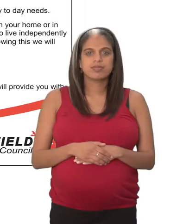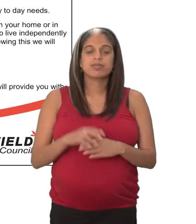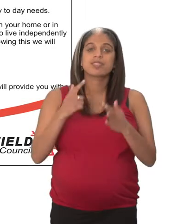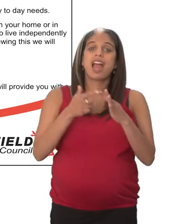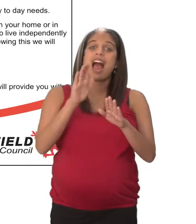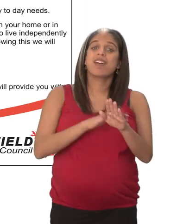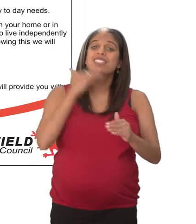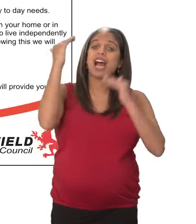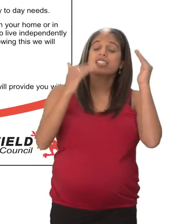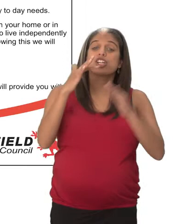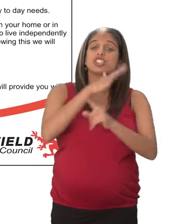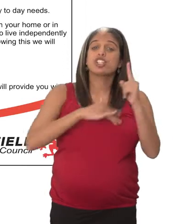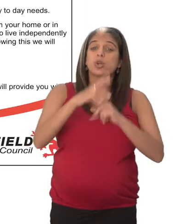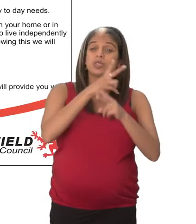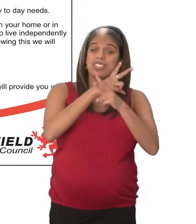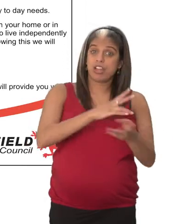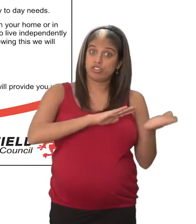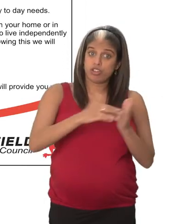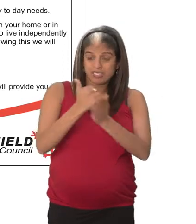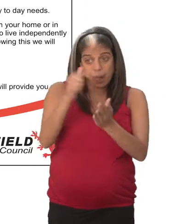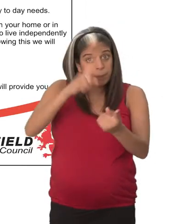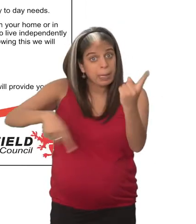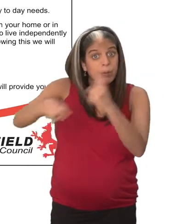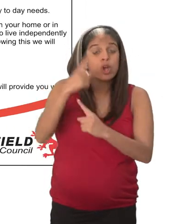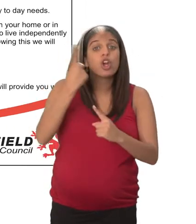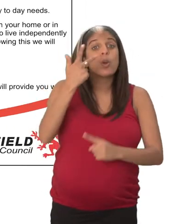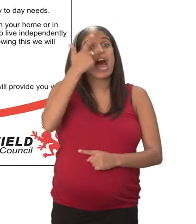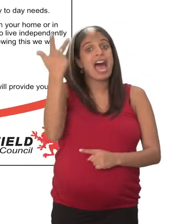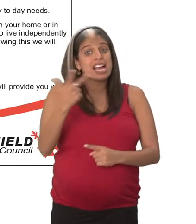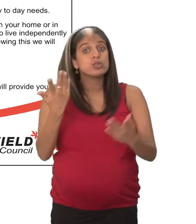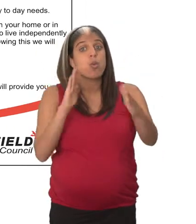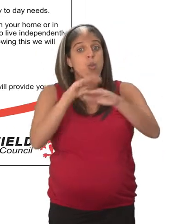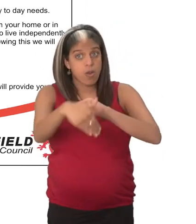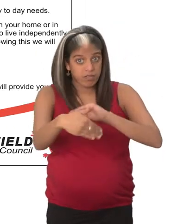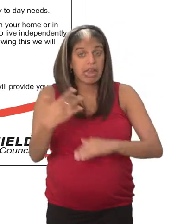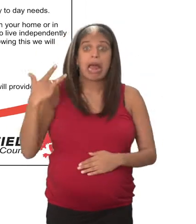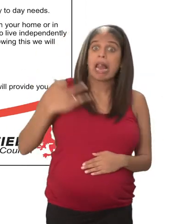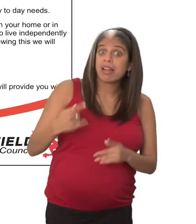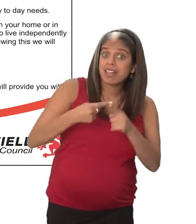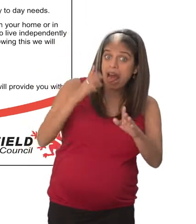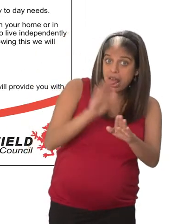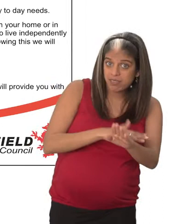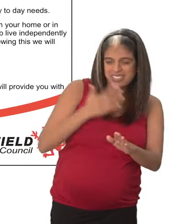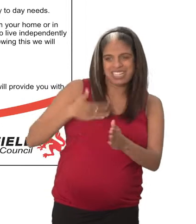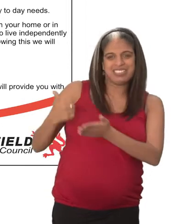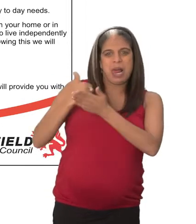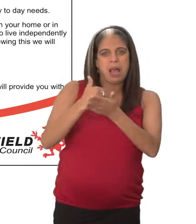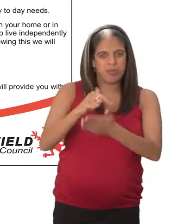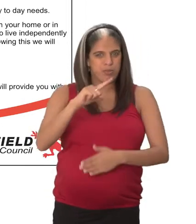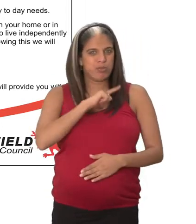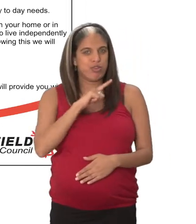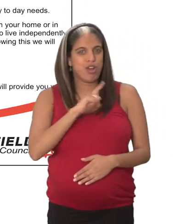Enfield Adult Social Care Services help people who are 18 and over, who live in Enfield, and who need practical help due